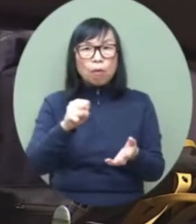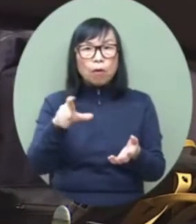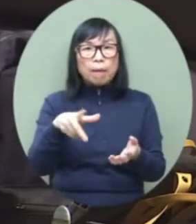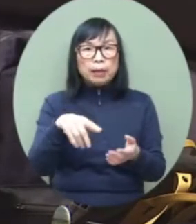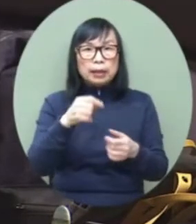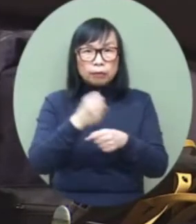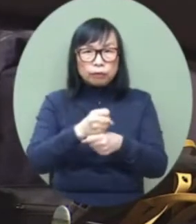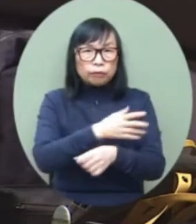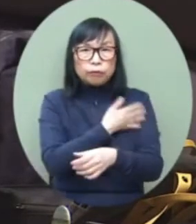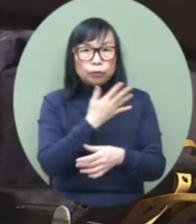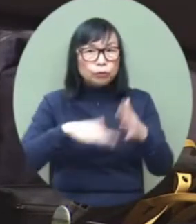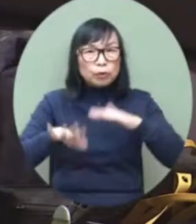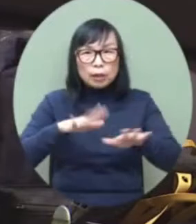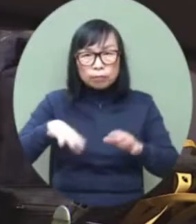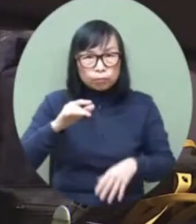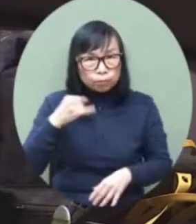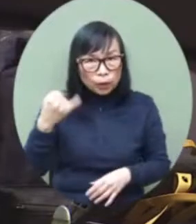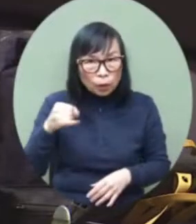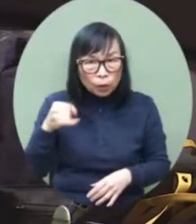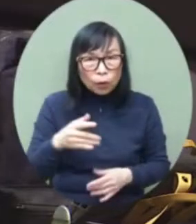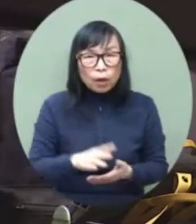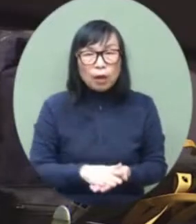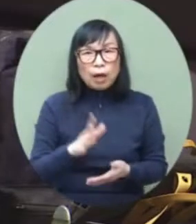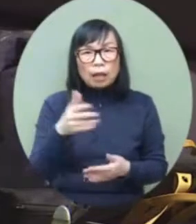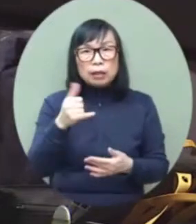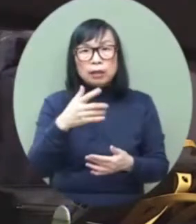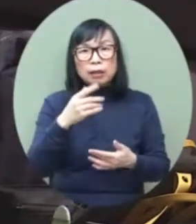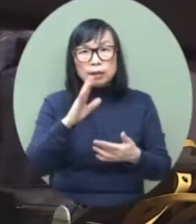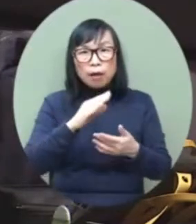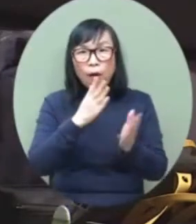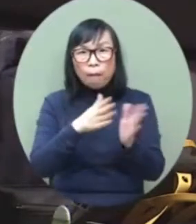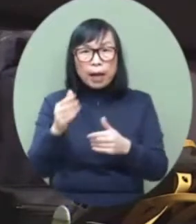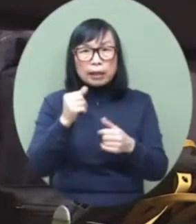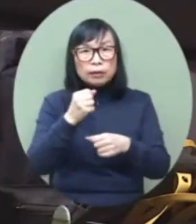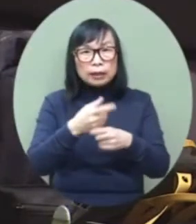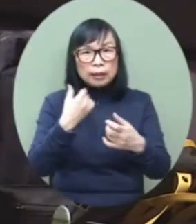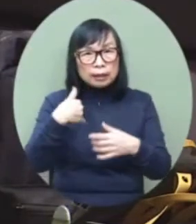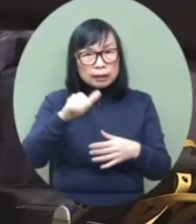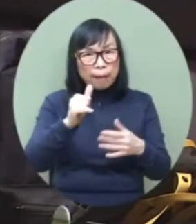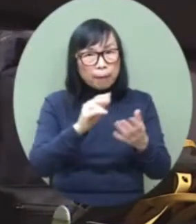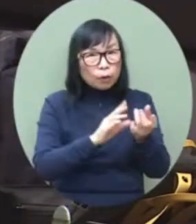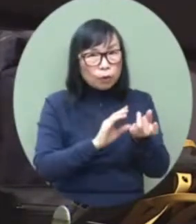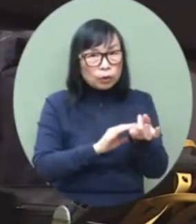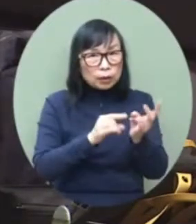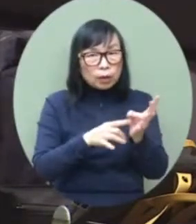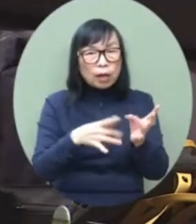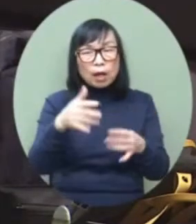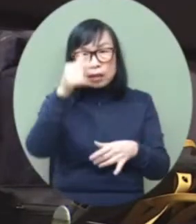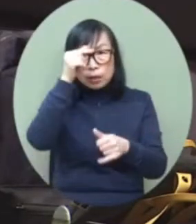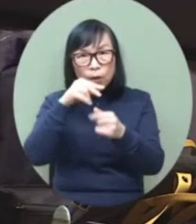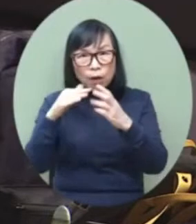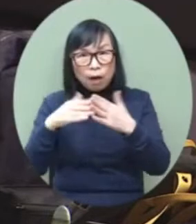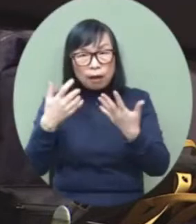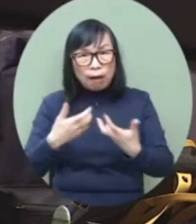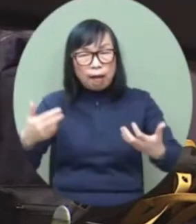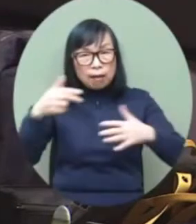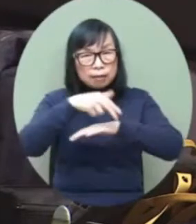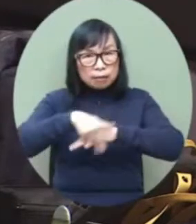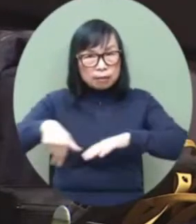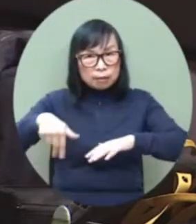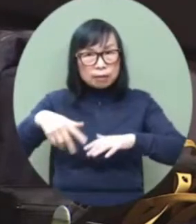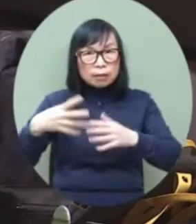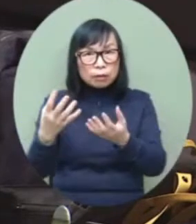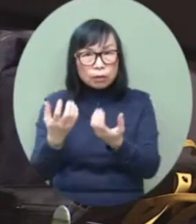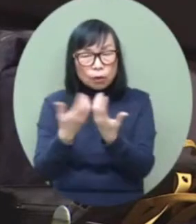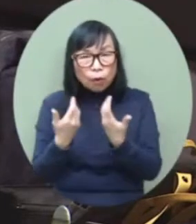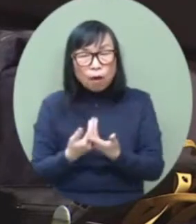it 3,500? Do you have sufficient personnel to handle patients there? And lastly, the quarantine